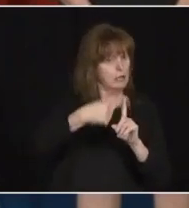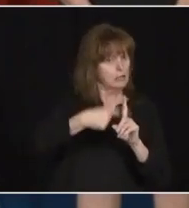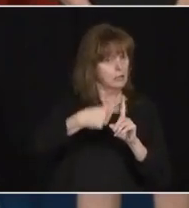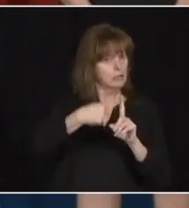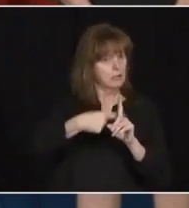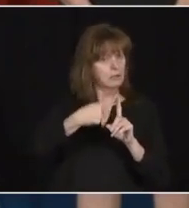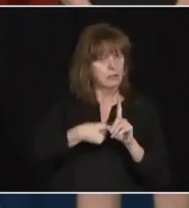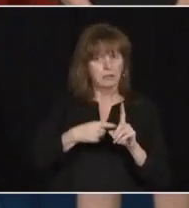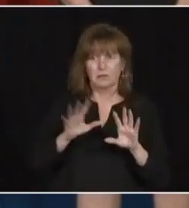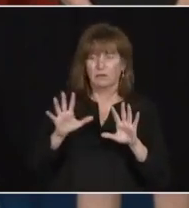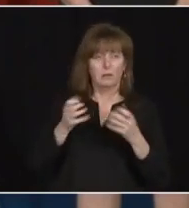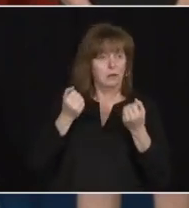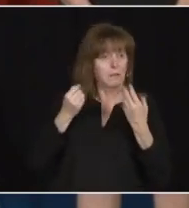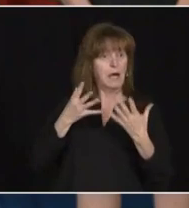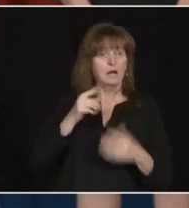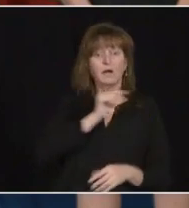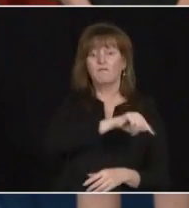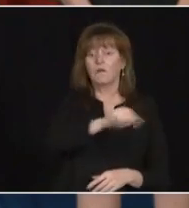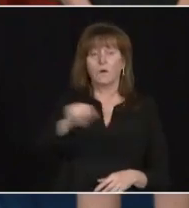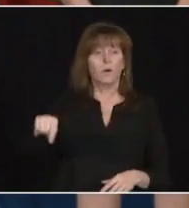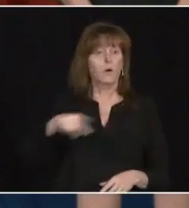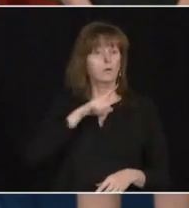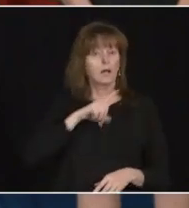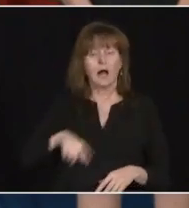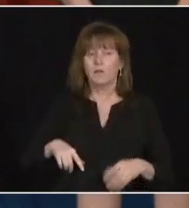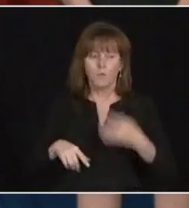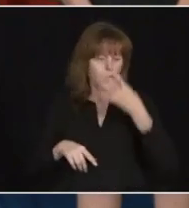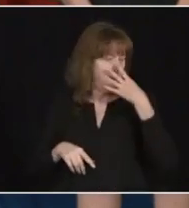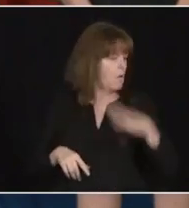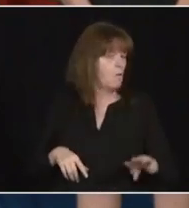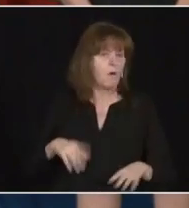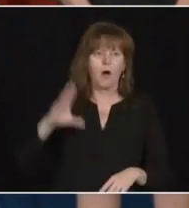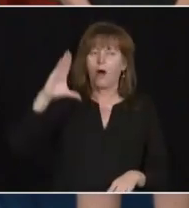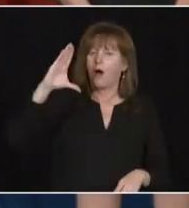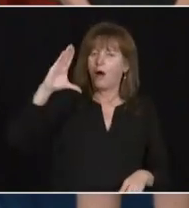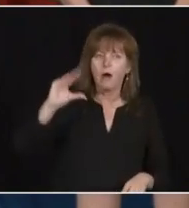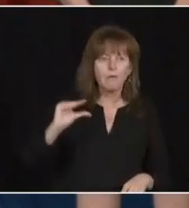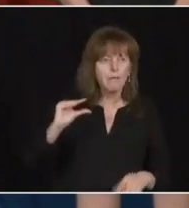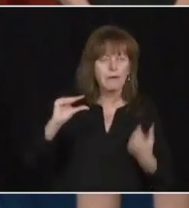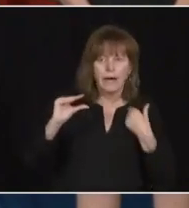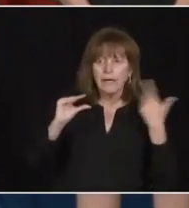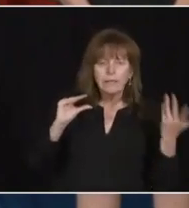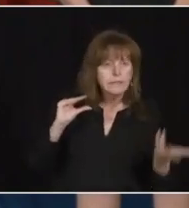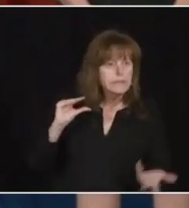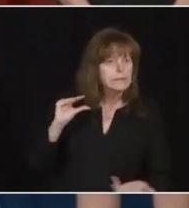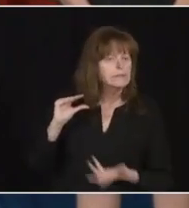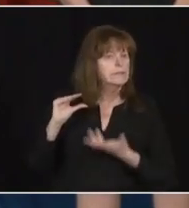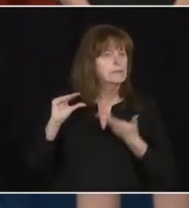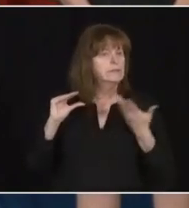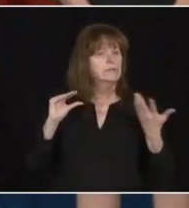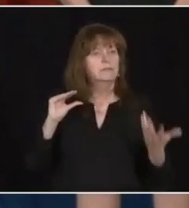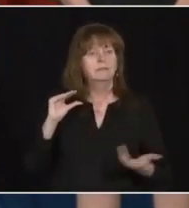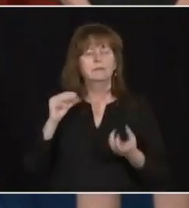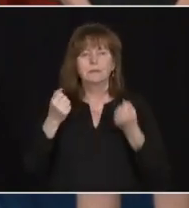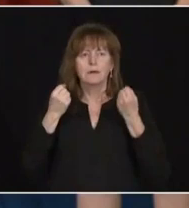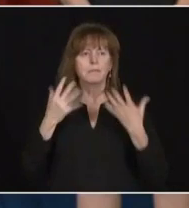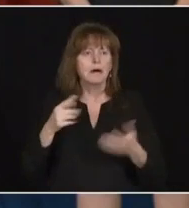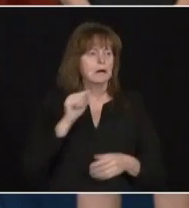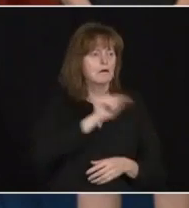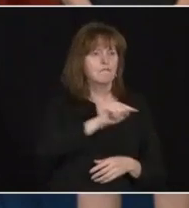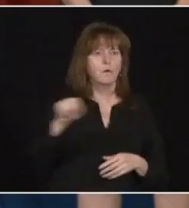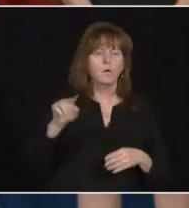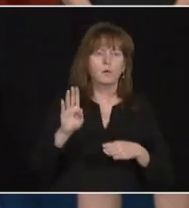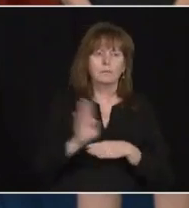loan and put their 25% share. So that is why most of the businesses, they have got